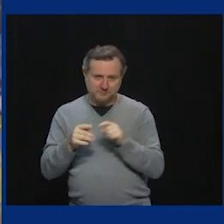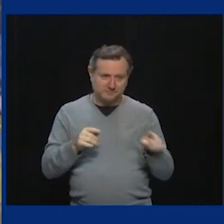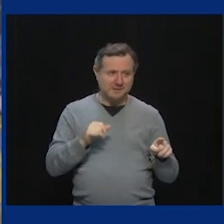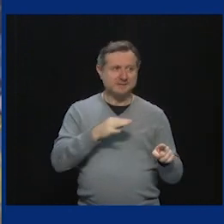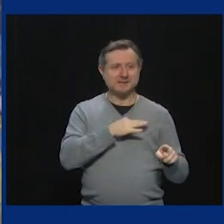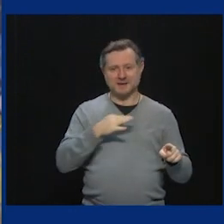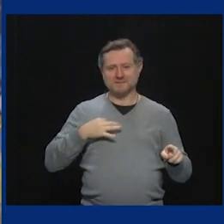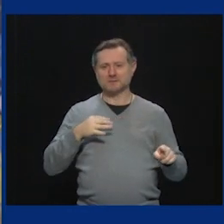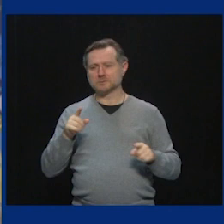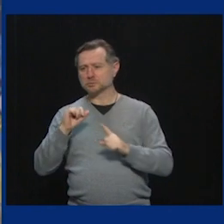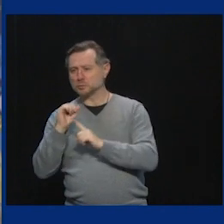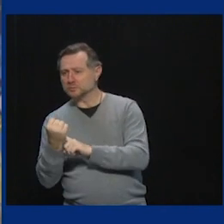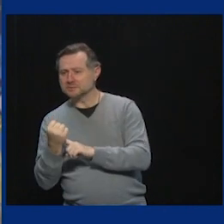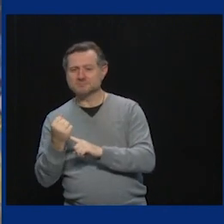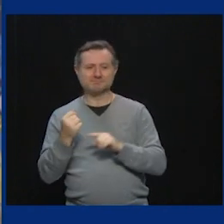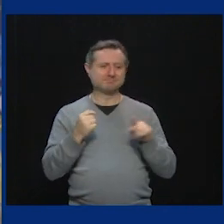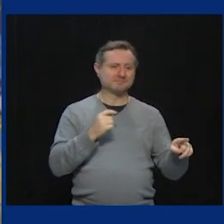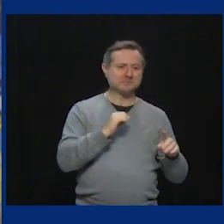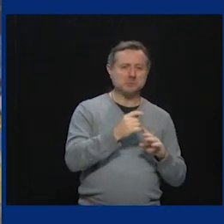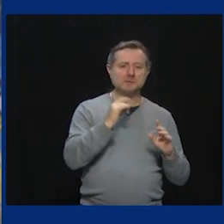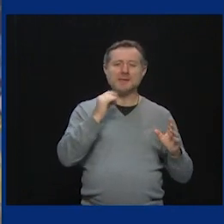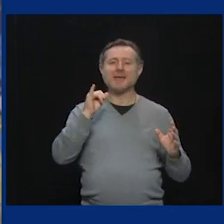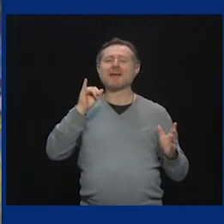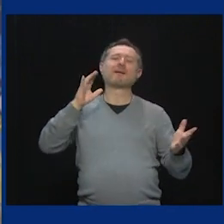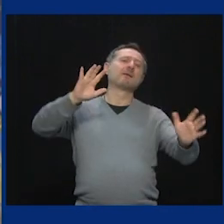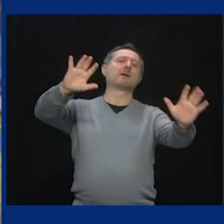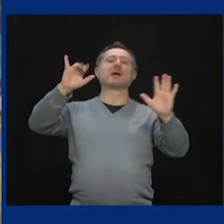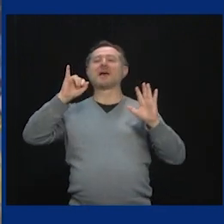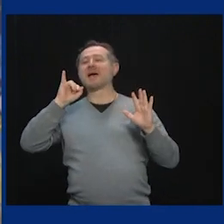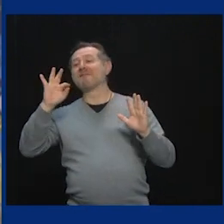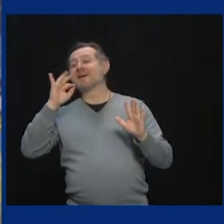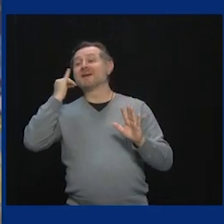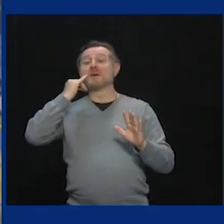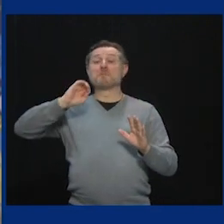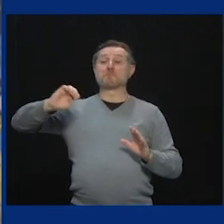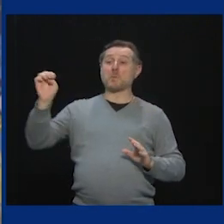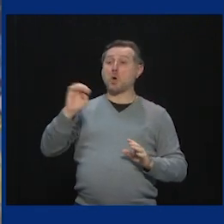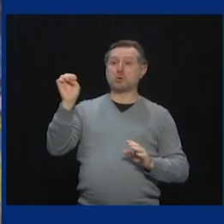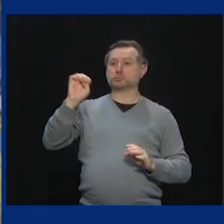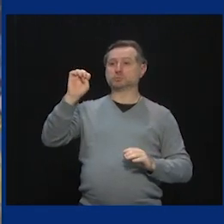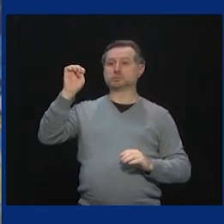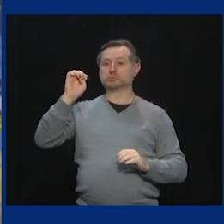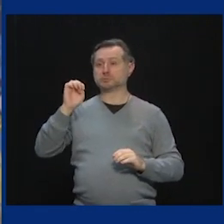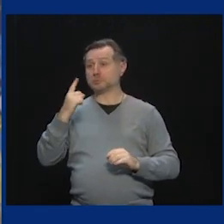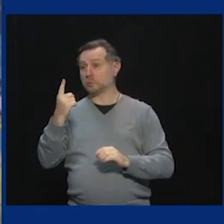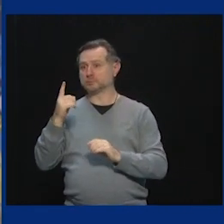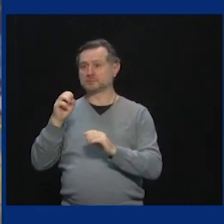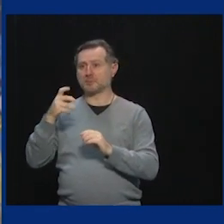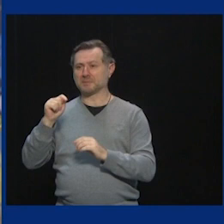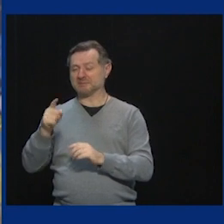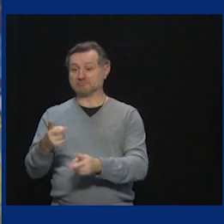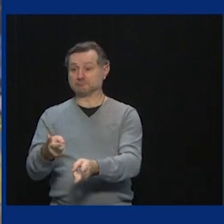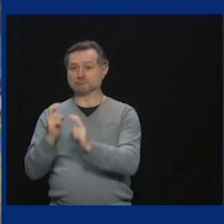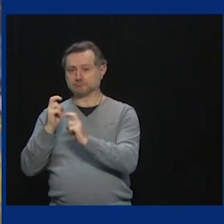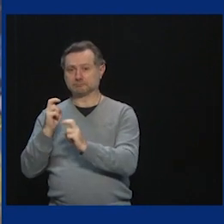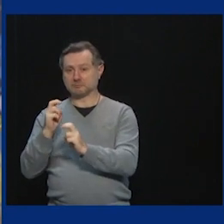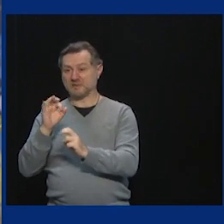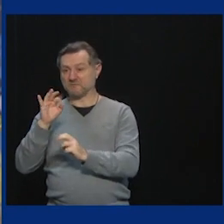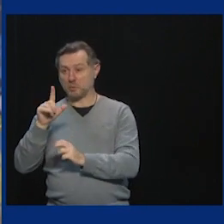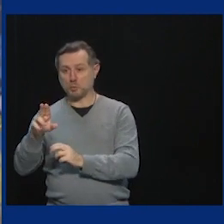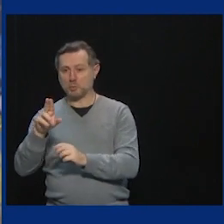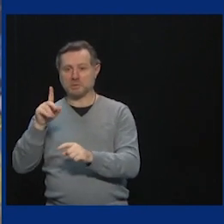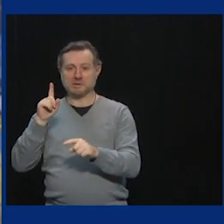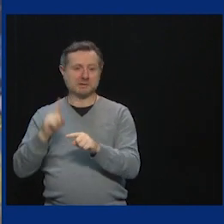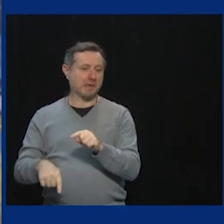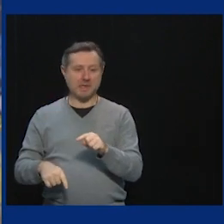the whole department comes down with the flu on the same day, they all are required to have this, and some of them are activating it, and for some of them that means delaying some